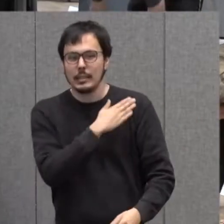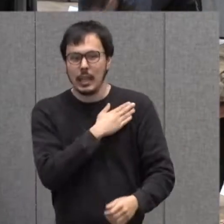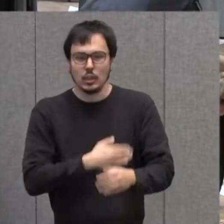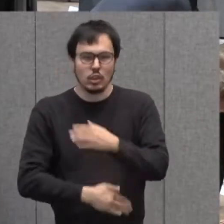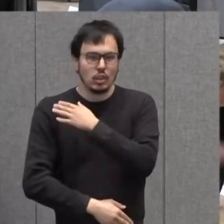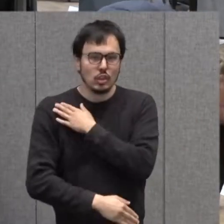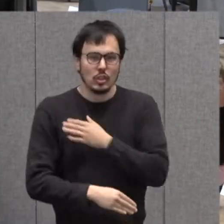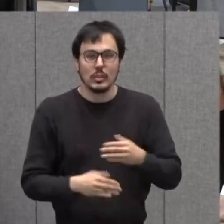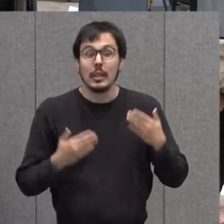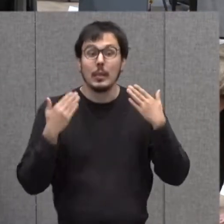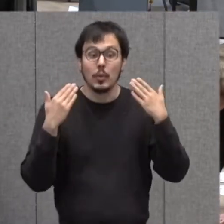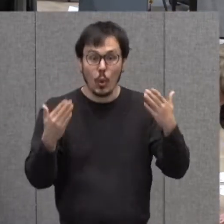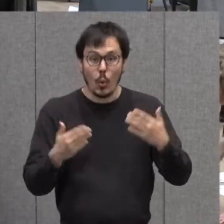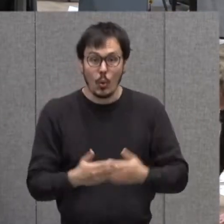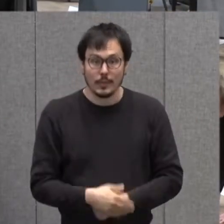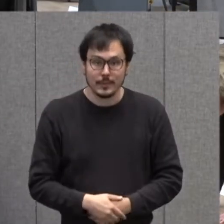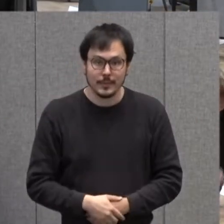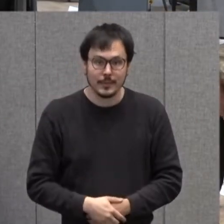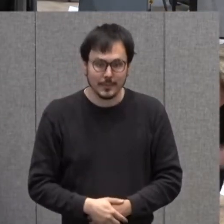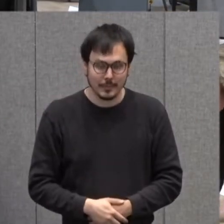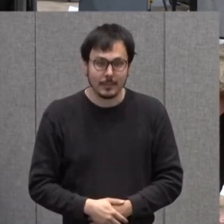go.